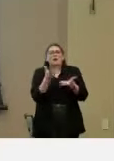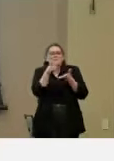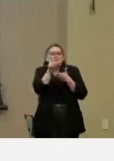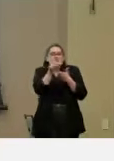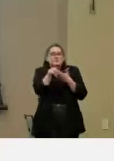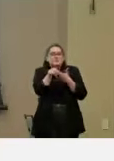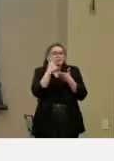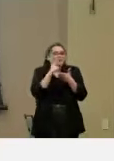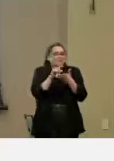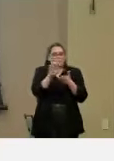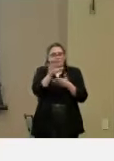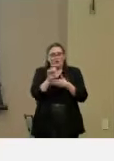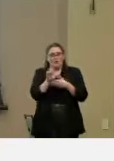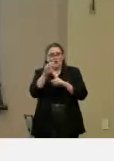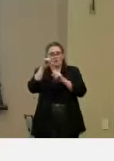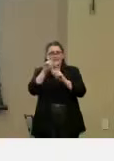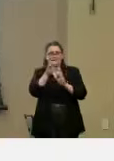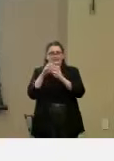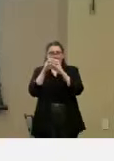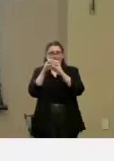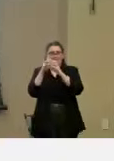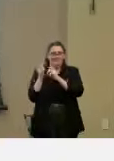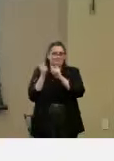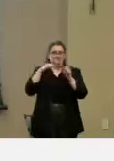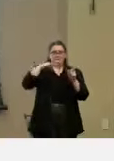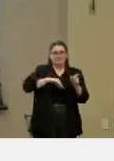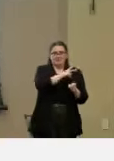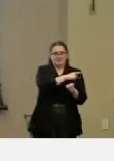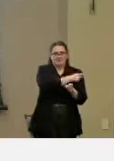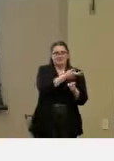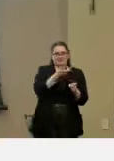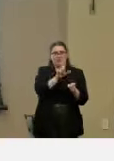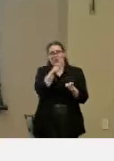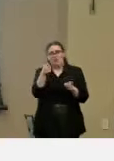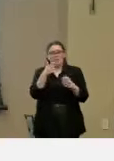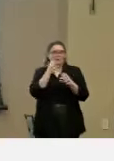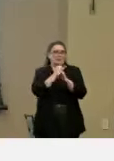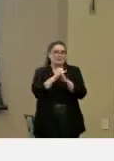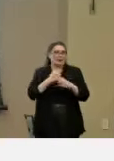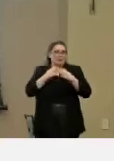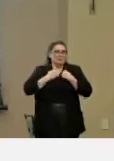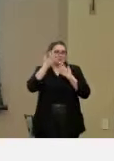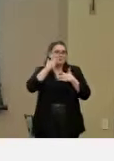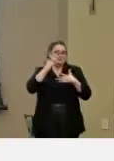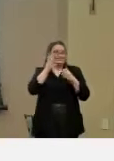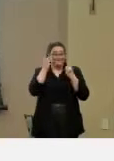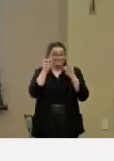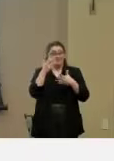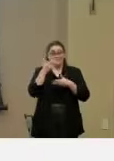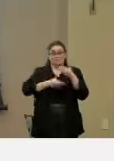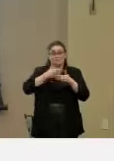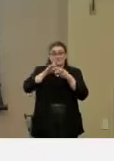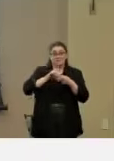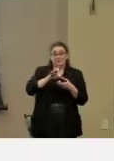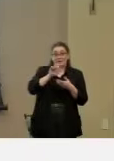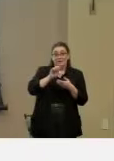for the CAR T cells to be functional in autoimmune diseases. And the reason I say that, because a lot of the procedures for CAR